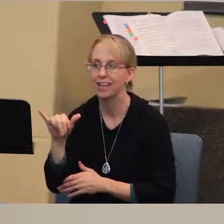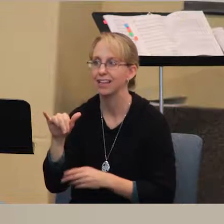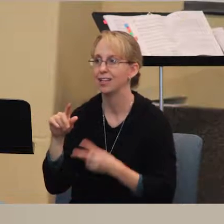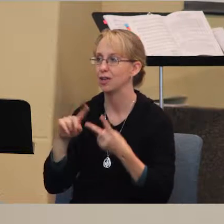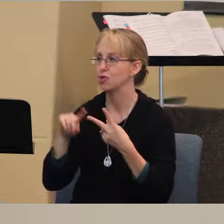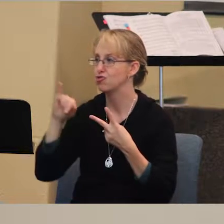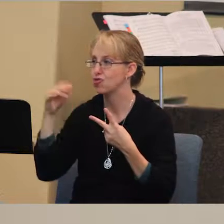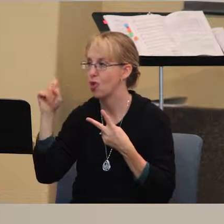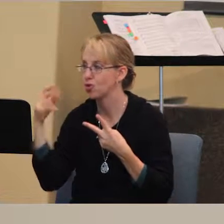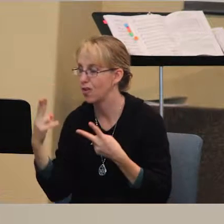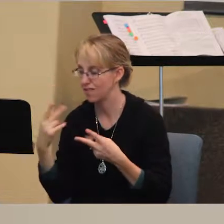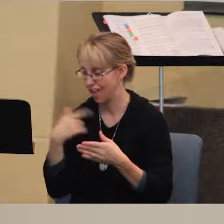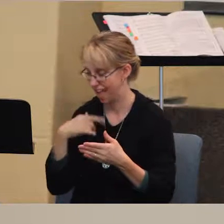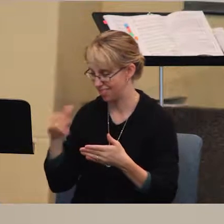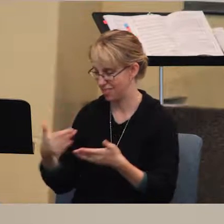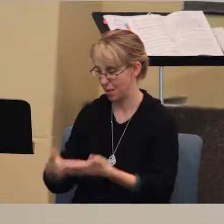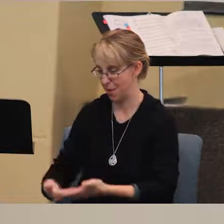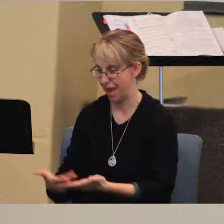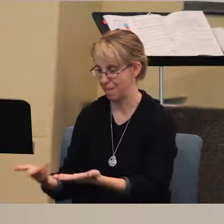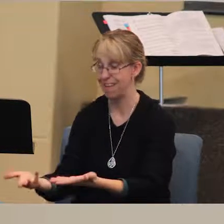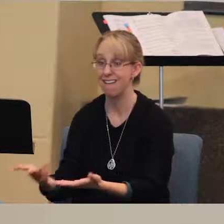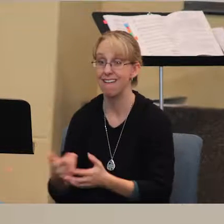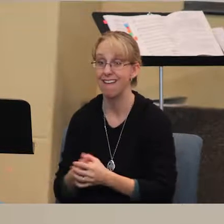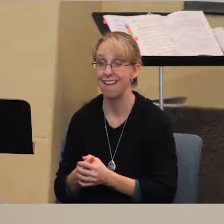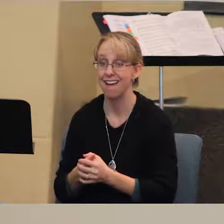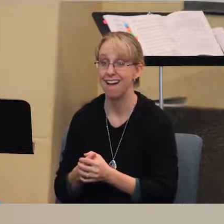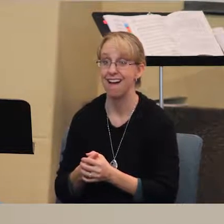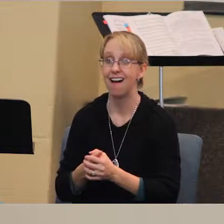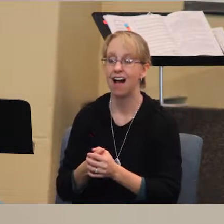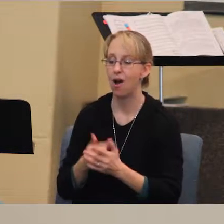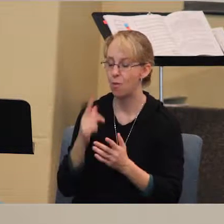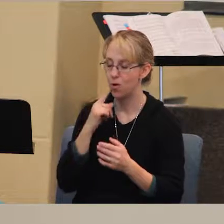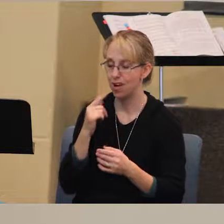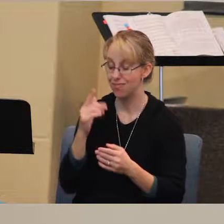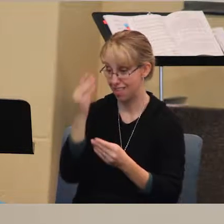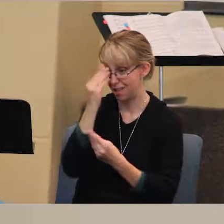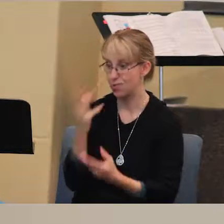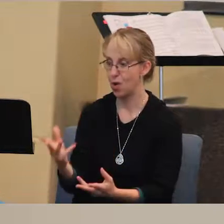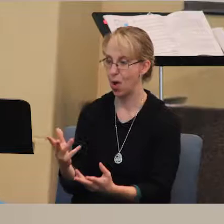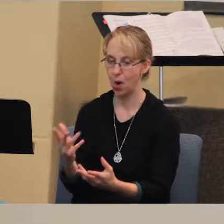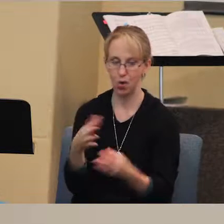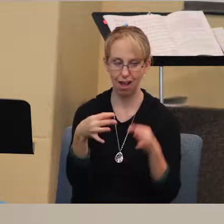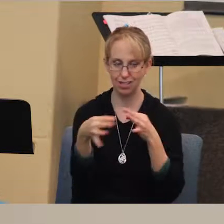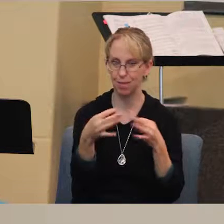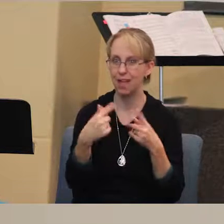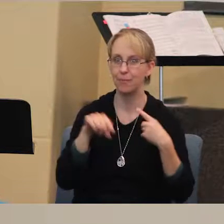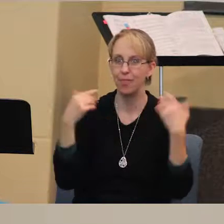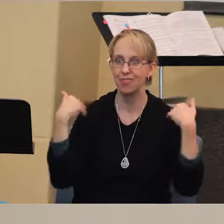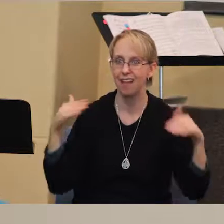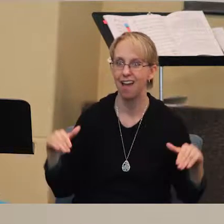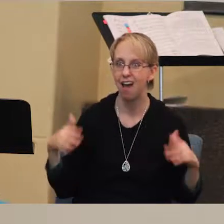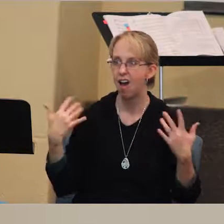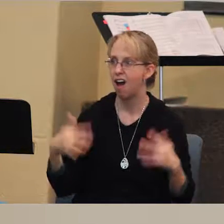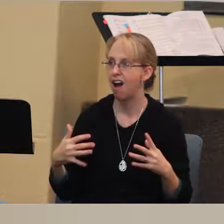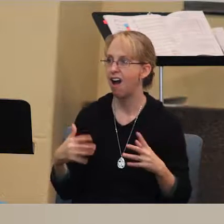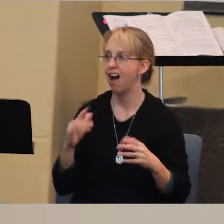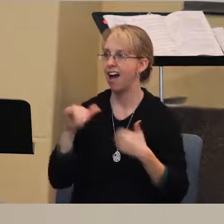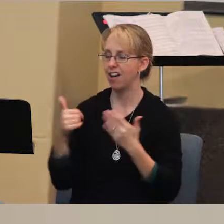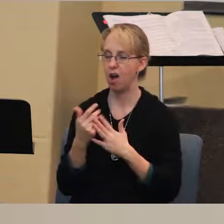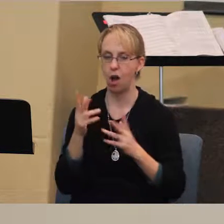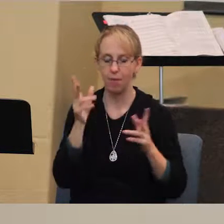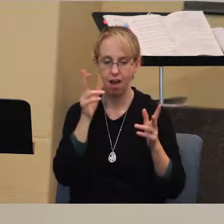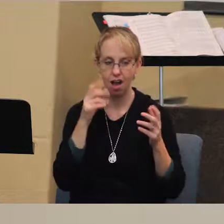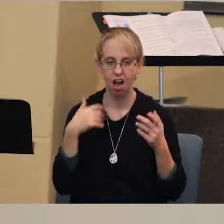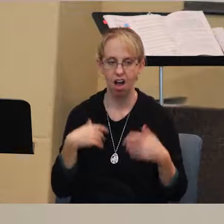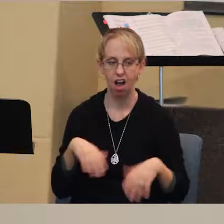in the manger. When they had seen this, they made known the statement which had been told them about this child. And all who heard it